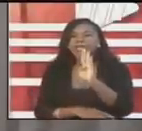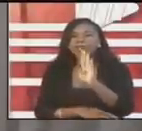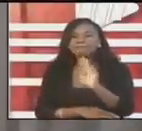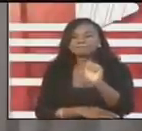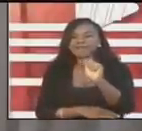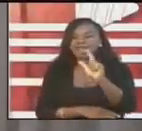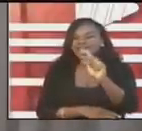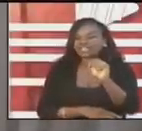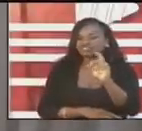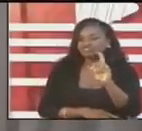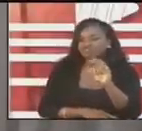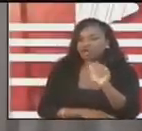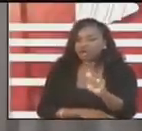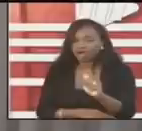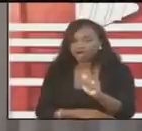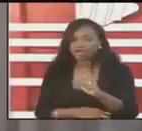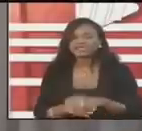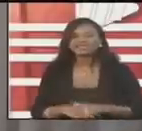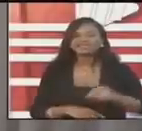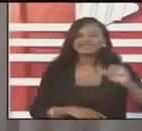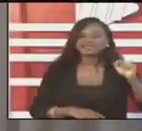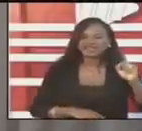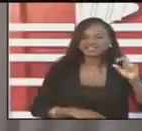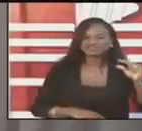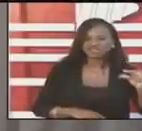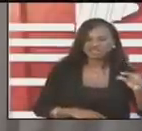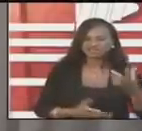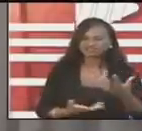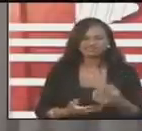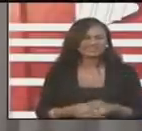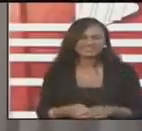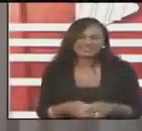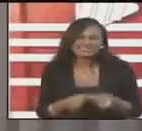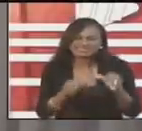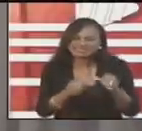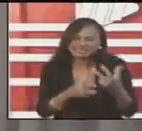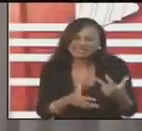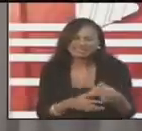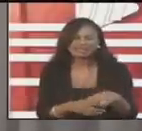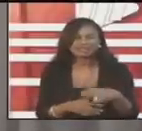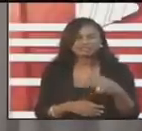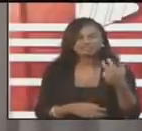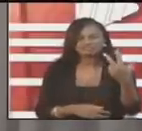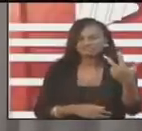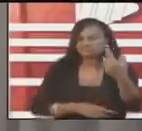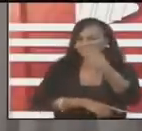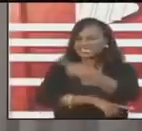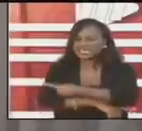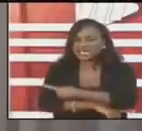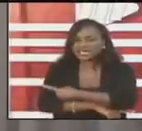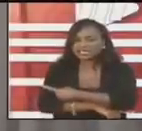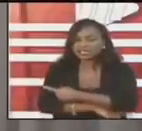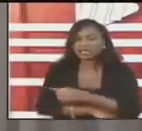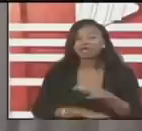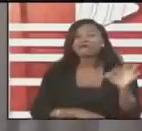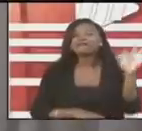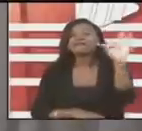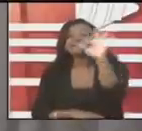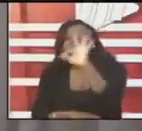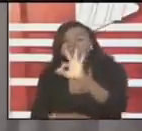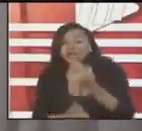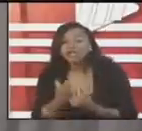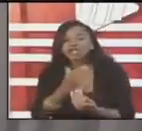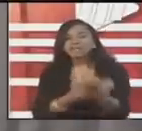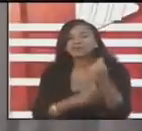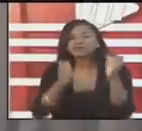Tacarigua. It is really just a holding bay for the next 3 days, actually 2 days now. We're going to test them on Friday morning and